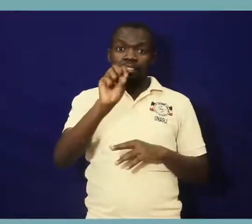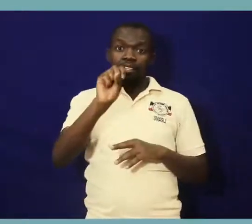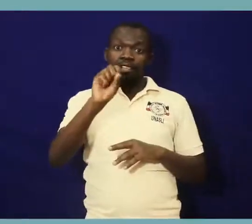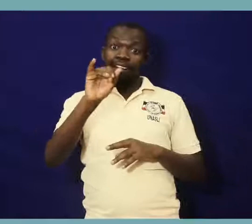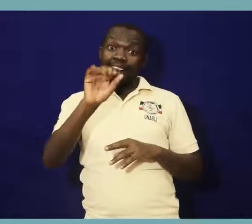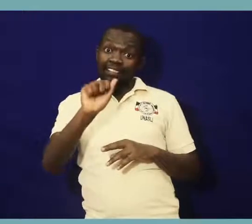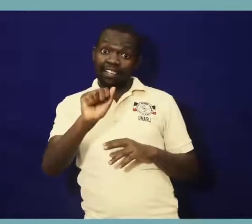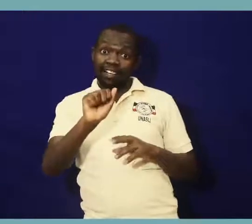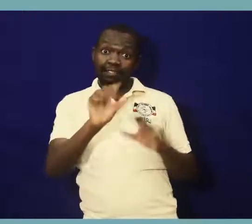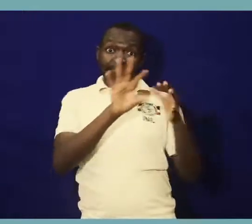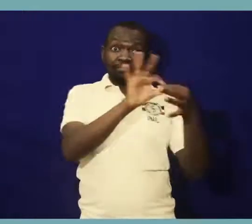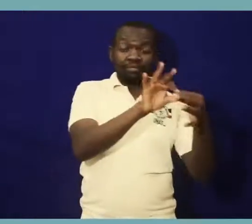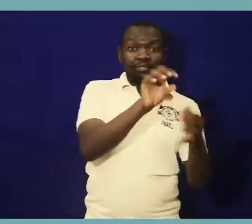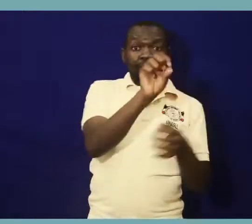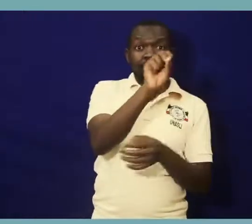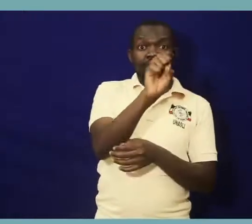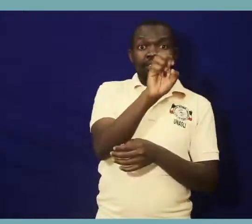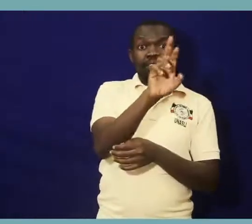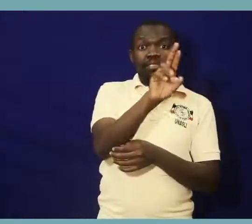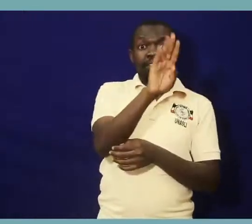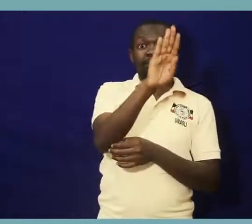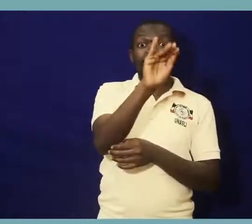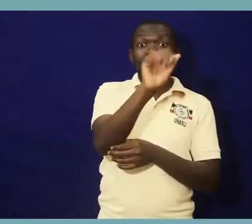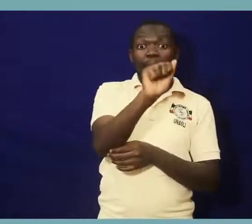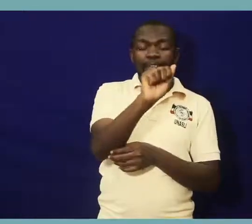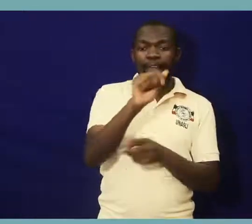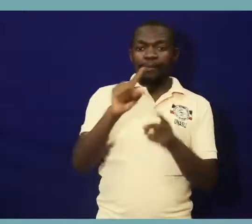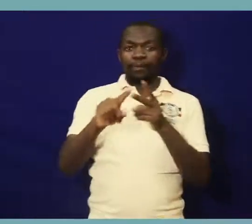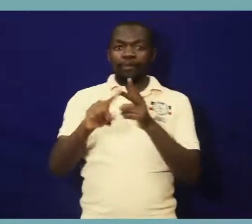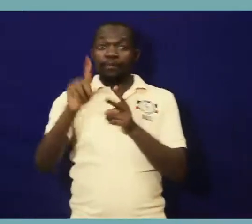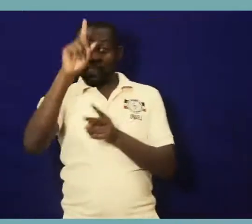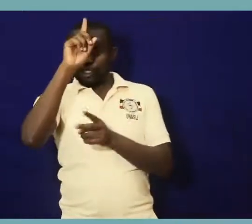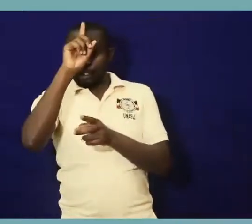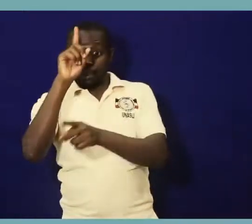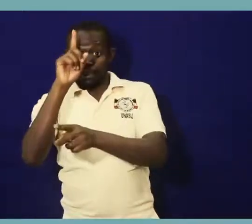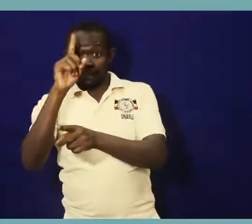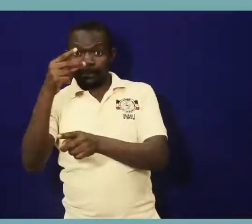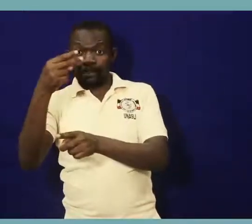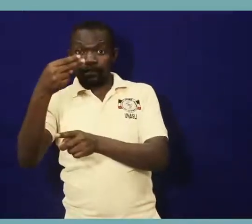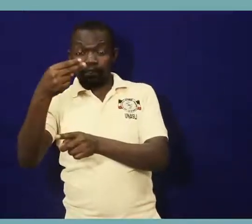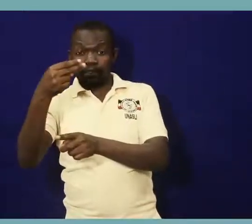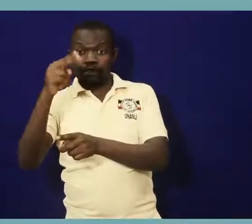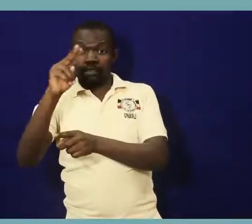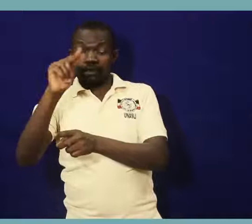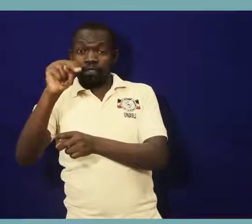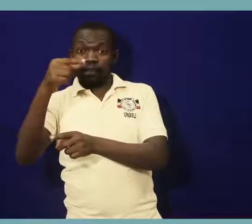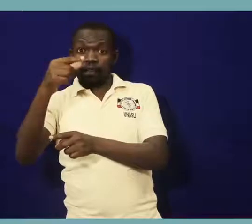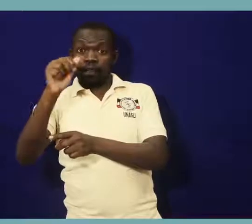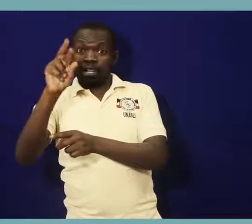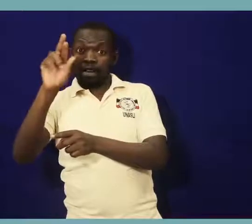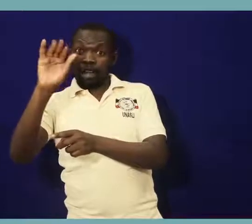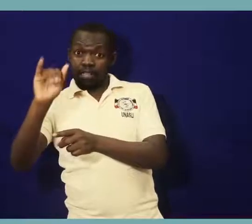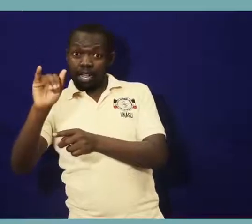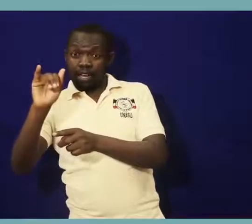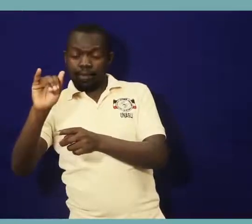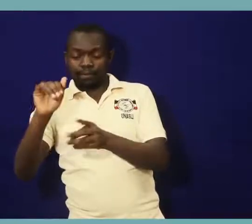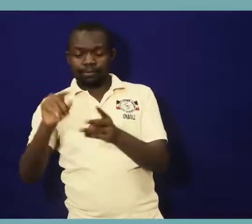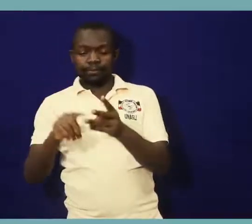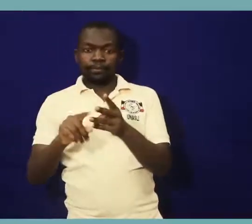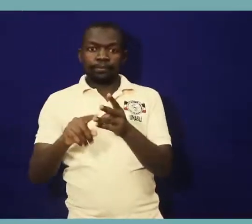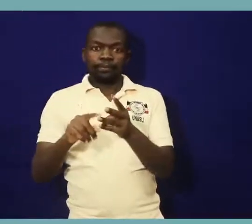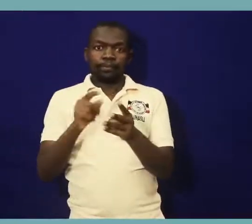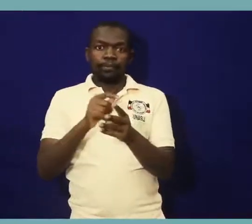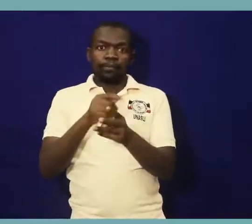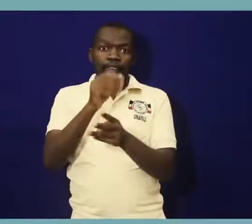Germany with Austria-Hungary, France was with